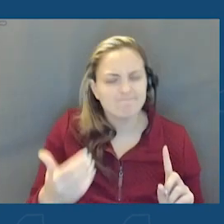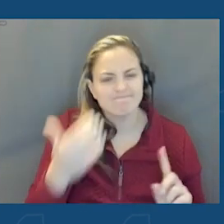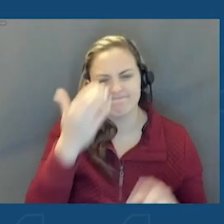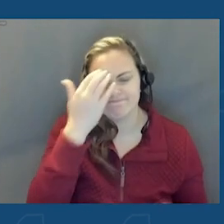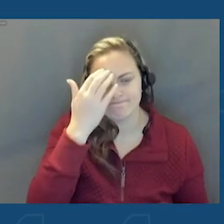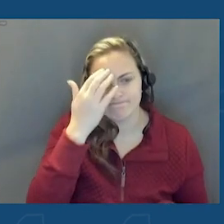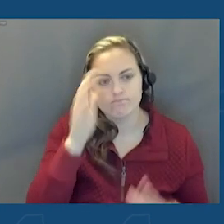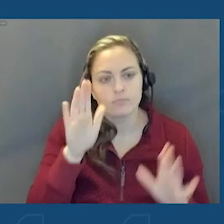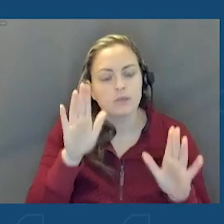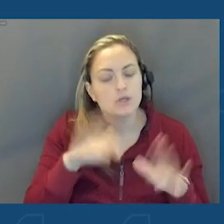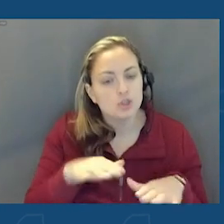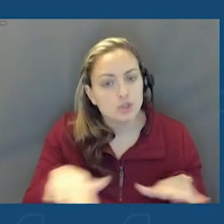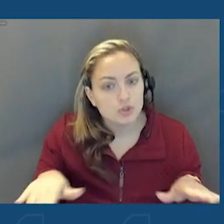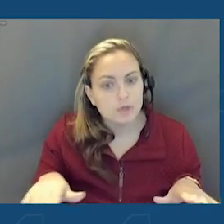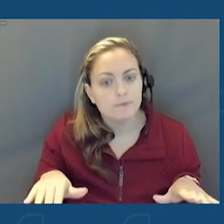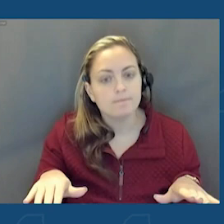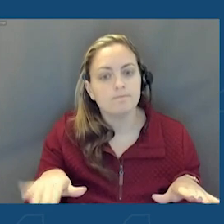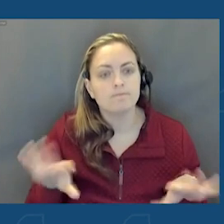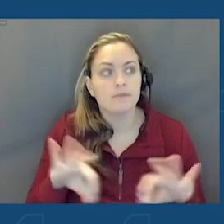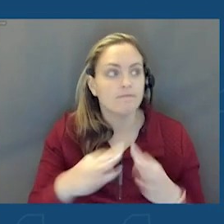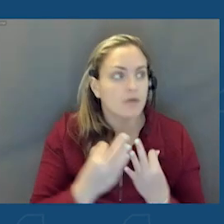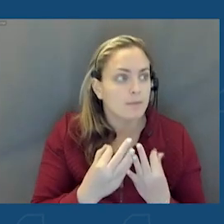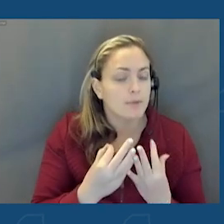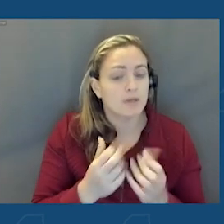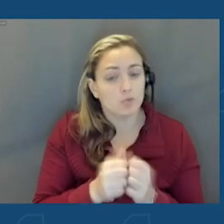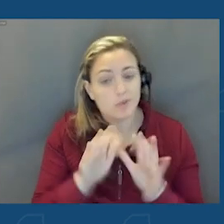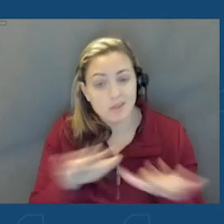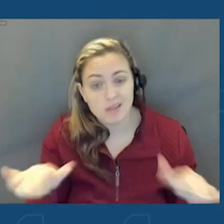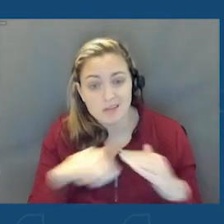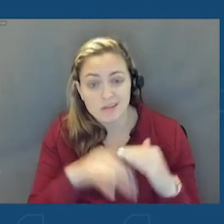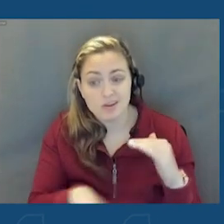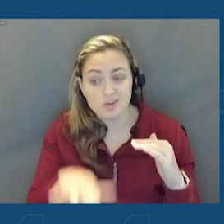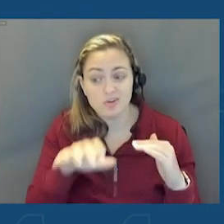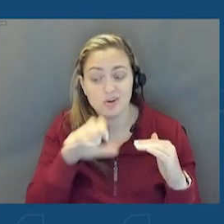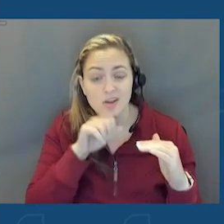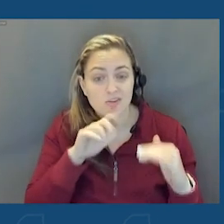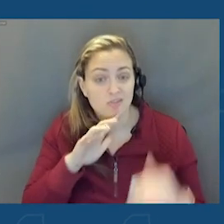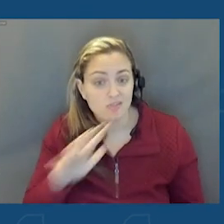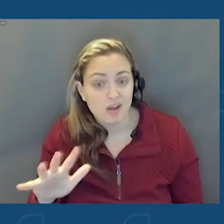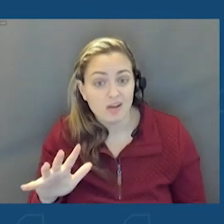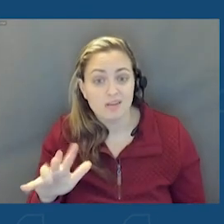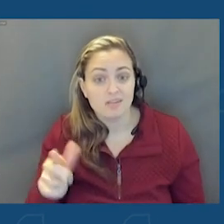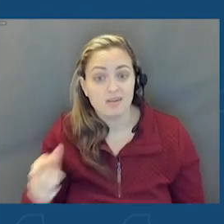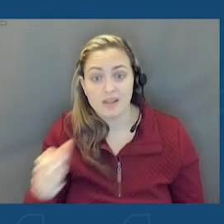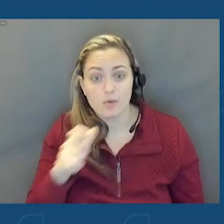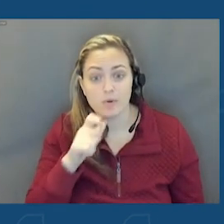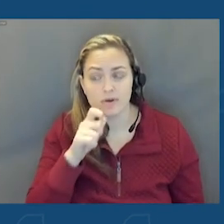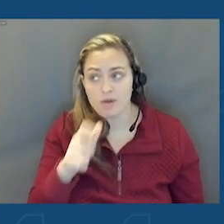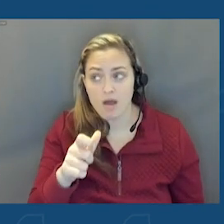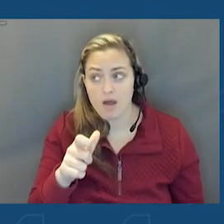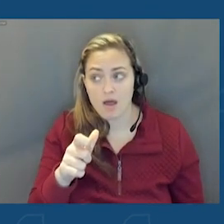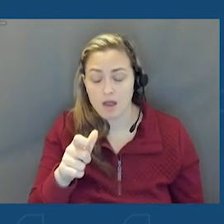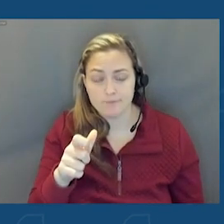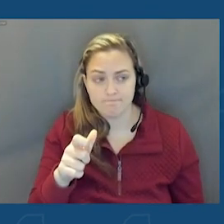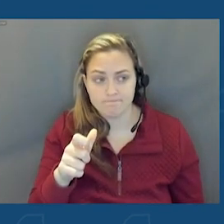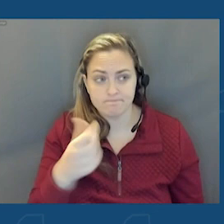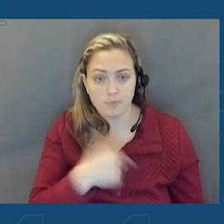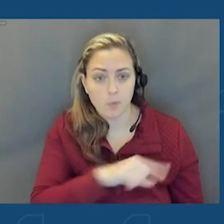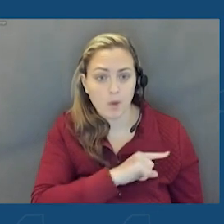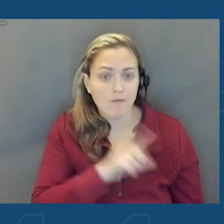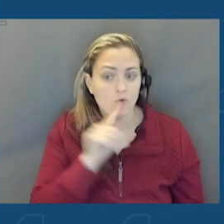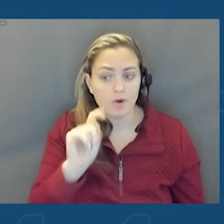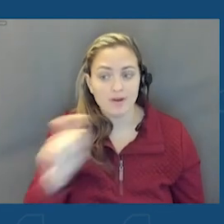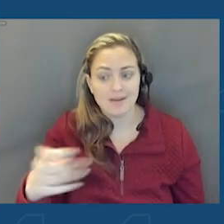children, families with kids under the age of 5, they were not entitled to a tax credit